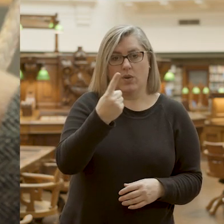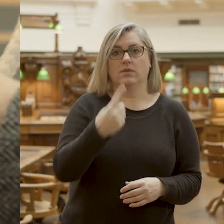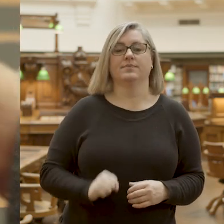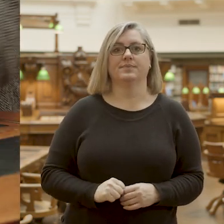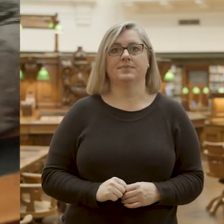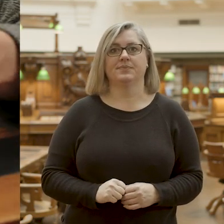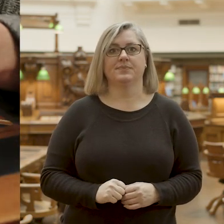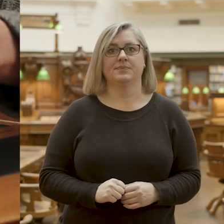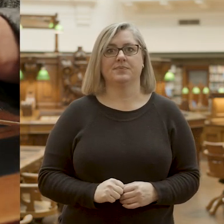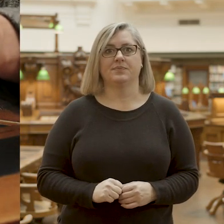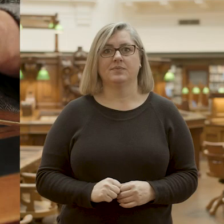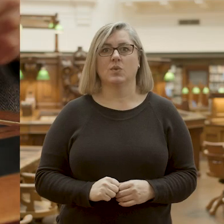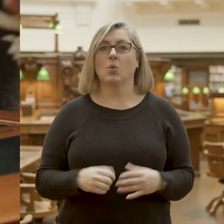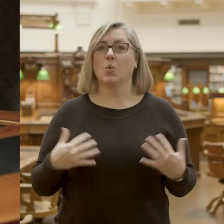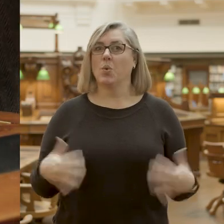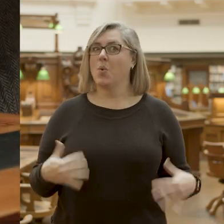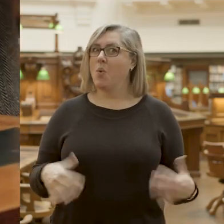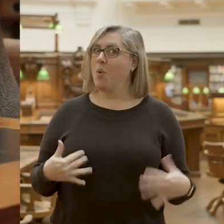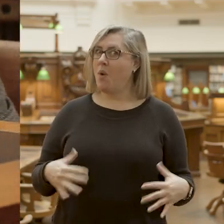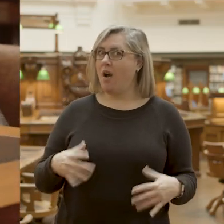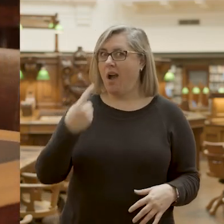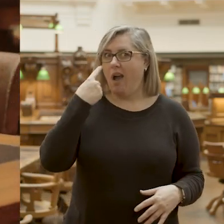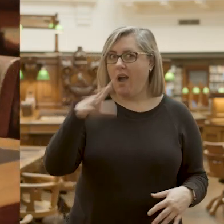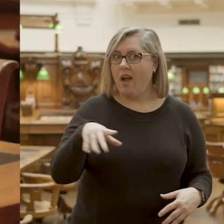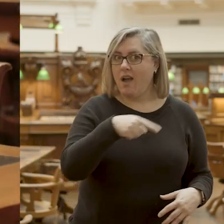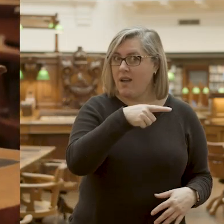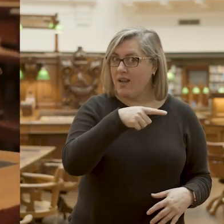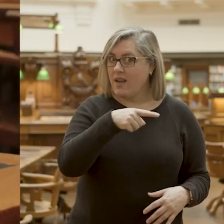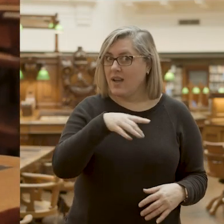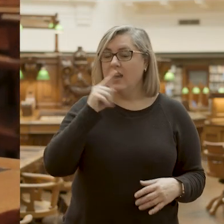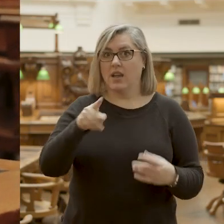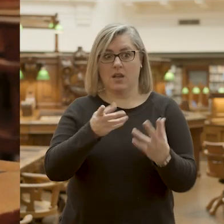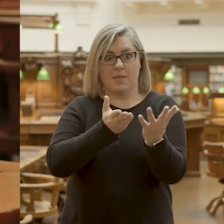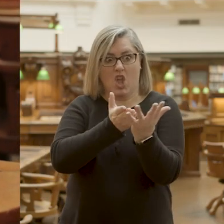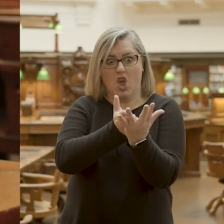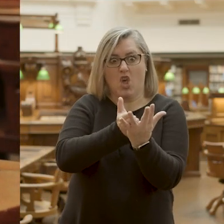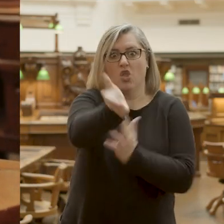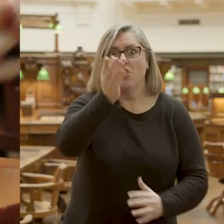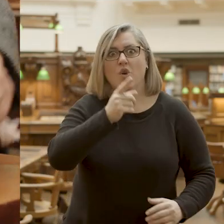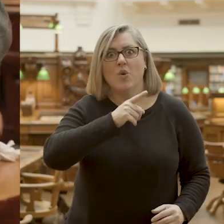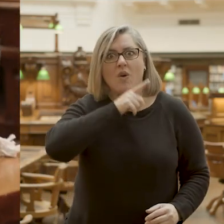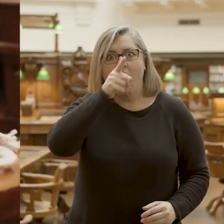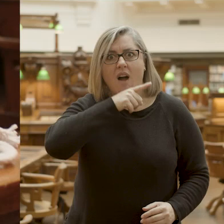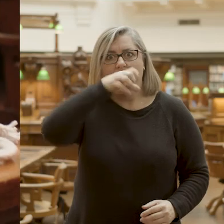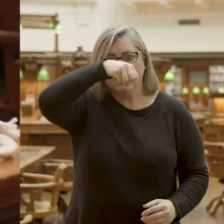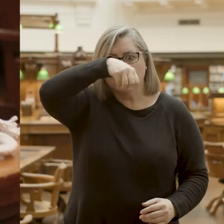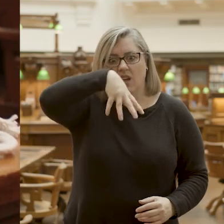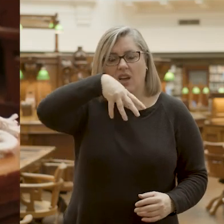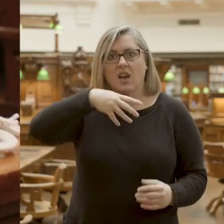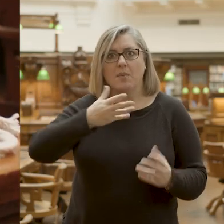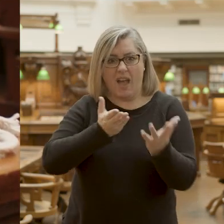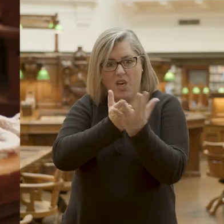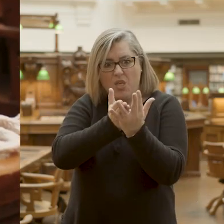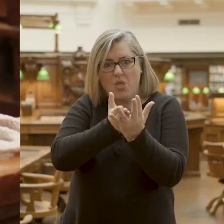3, 2, 1. Whoa. And look at that. It's not only passed right through the lamp, it's also passed through